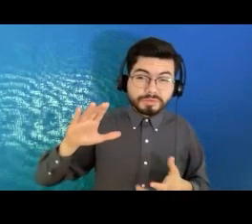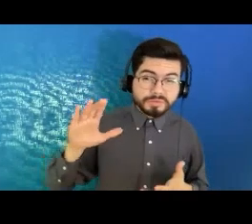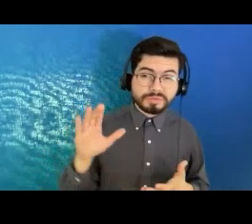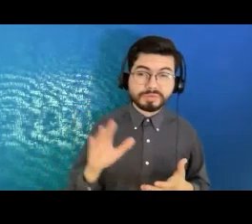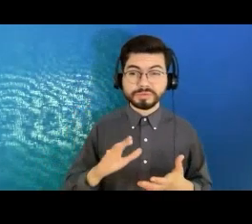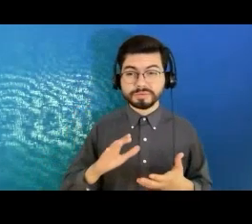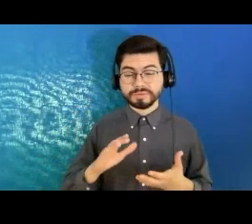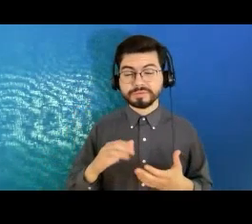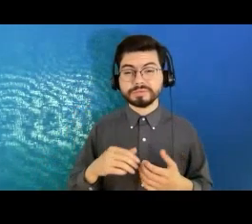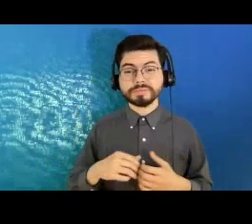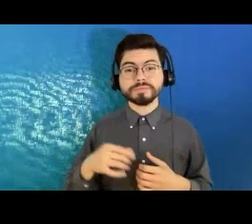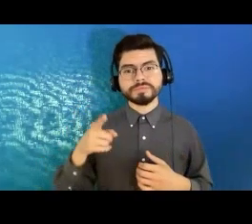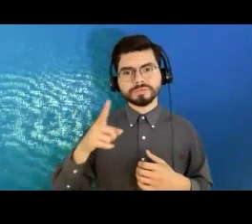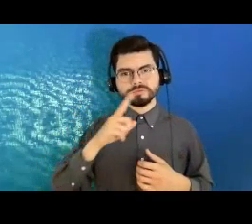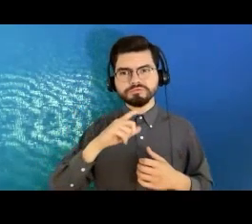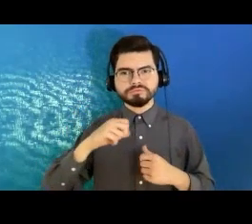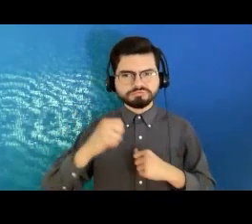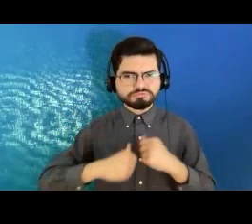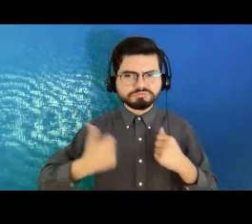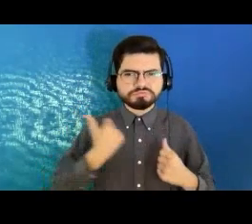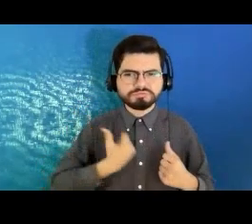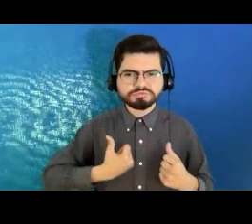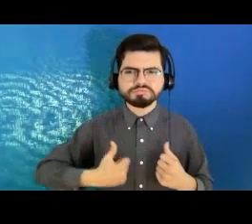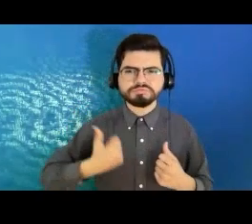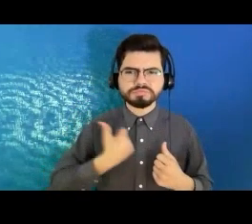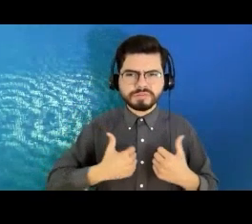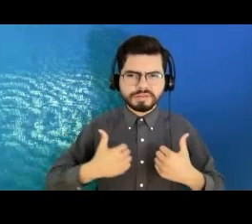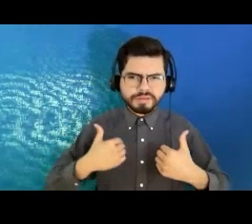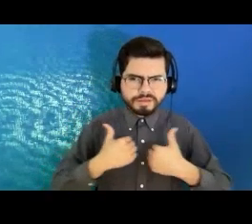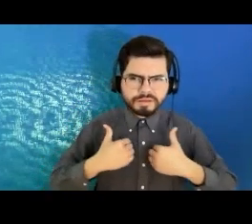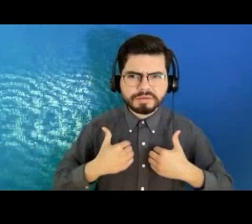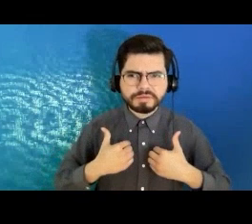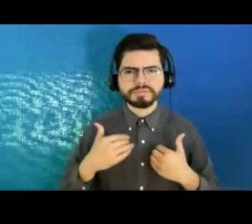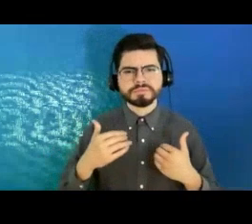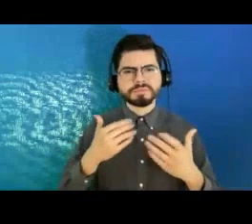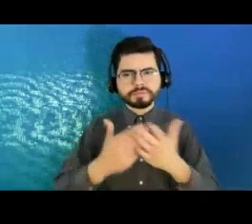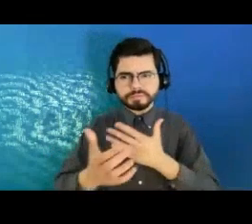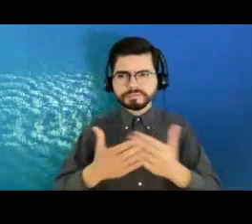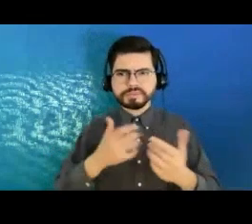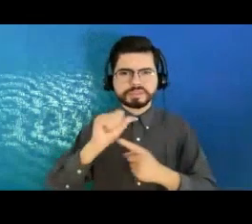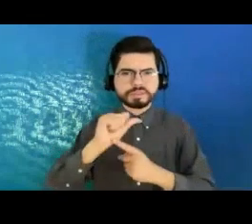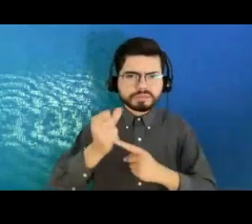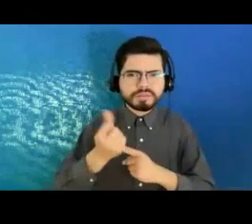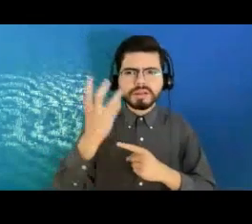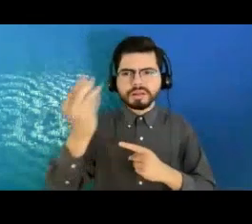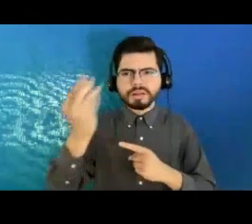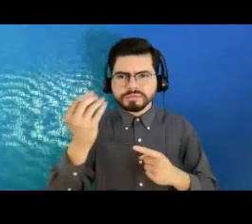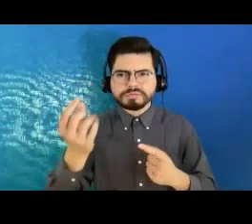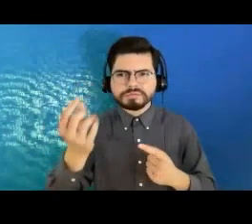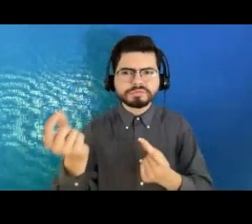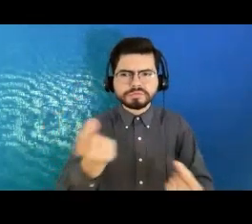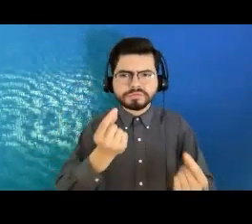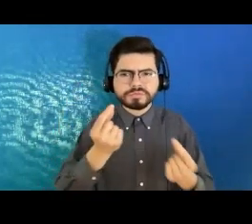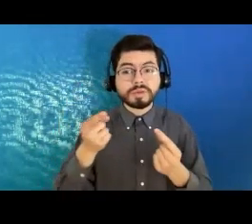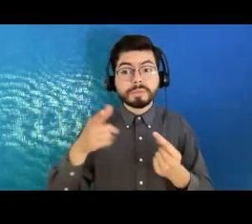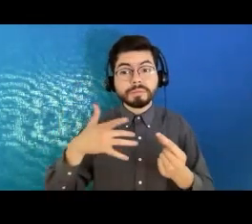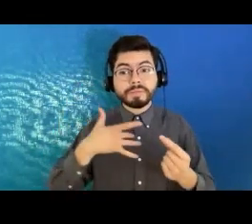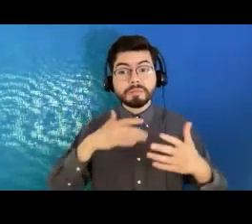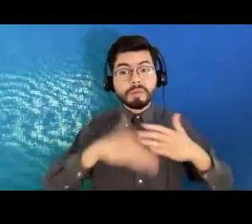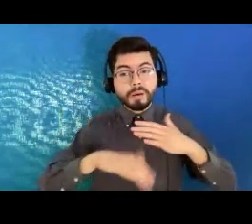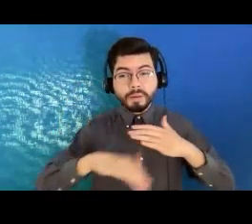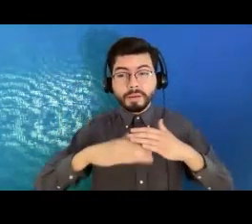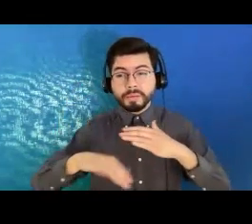are very hardy species. They survive in extremely harsh conditions. They have a high reproductive rate. They have a high